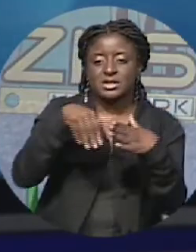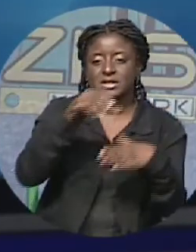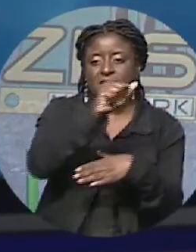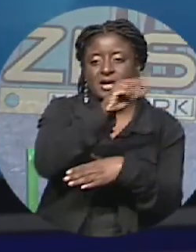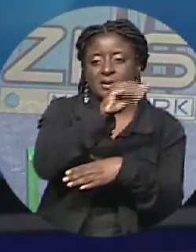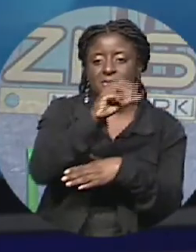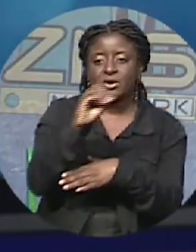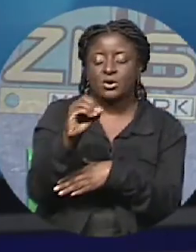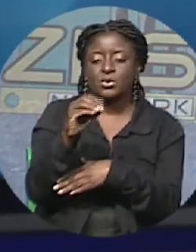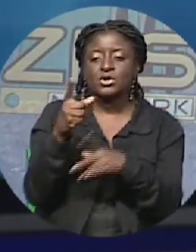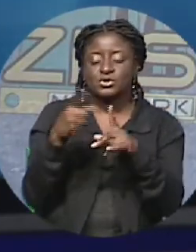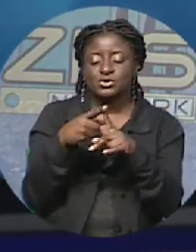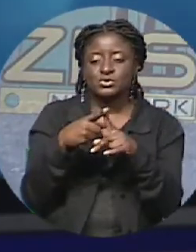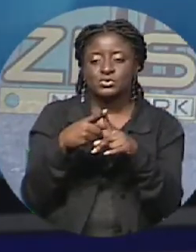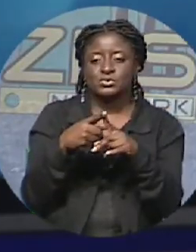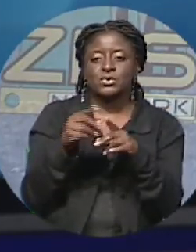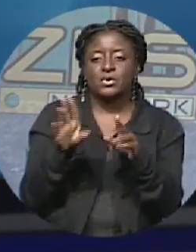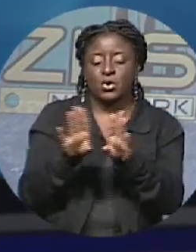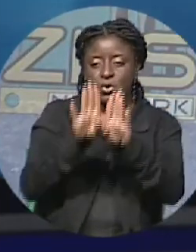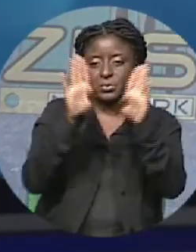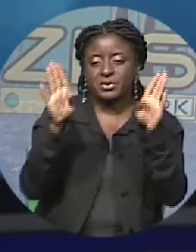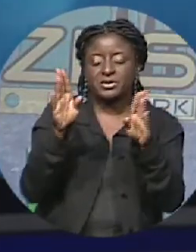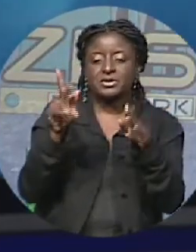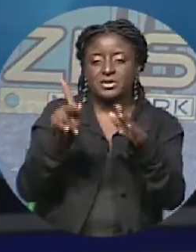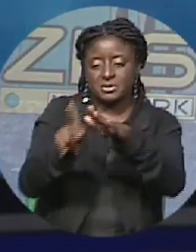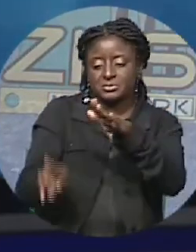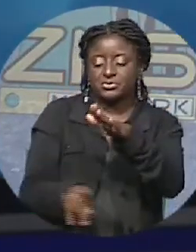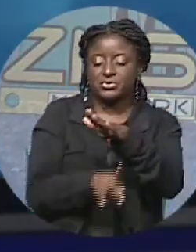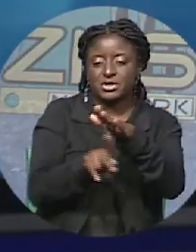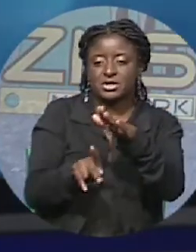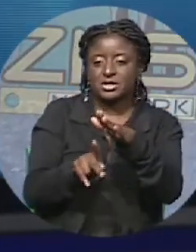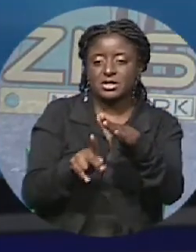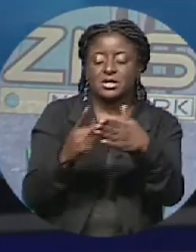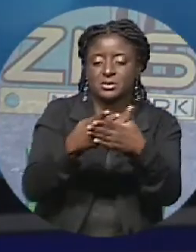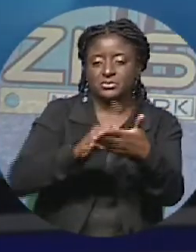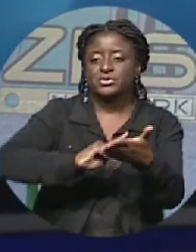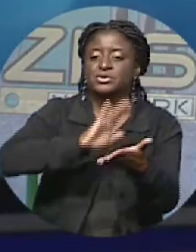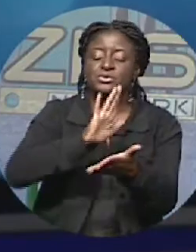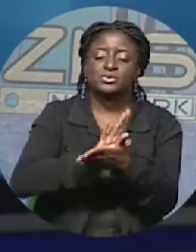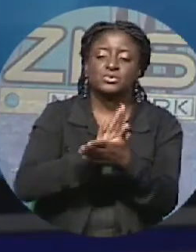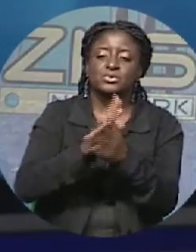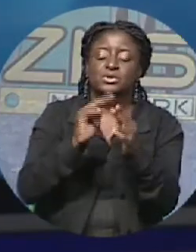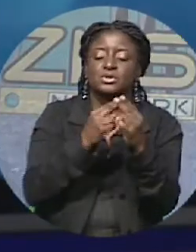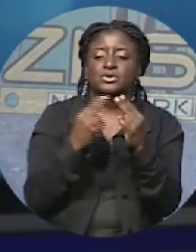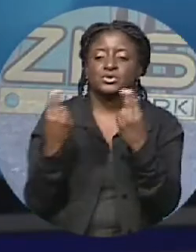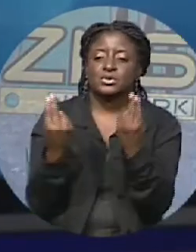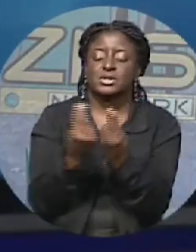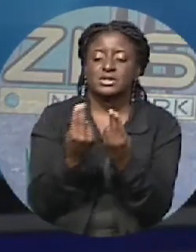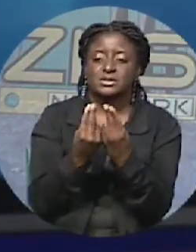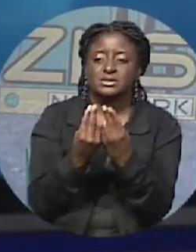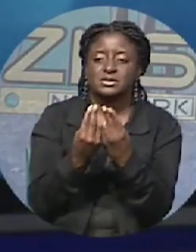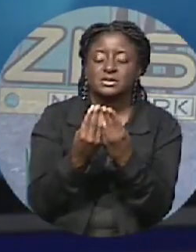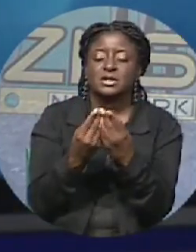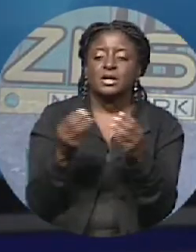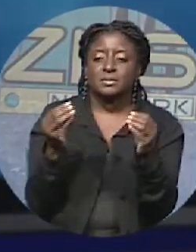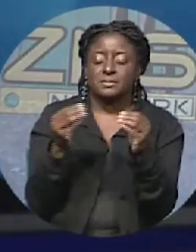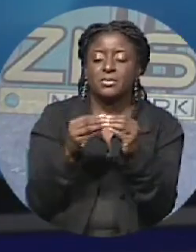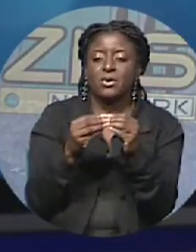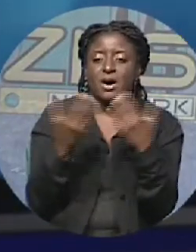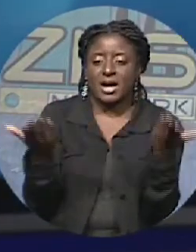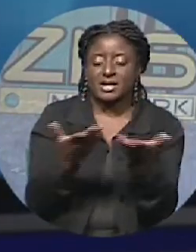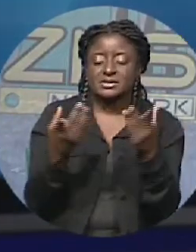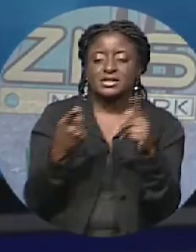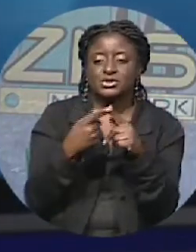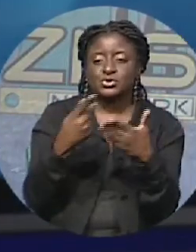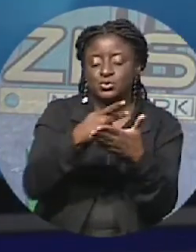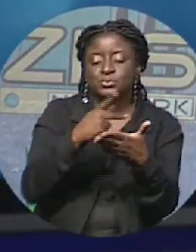preschool unit, making good on his promise to increase access to preschool education, not just in New Providence, but throughout the Family Islands. The